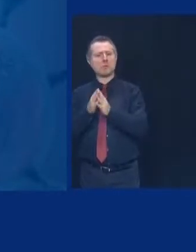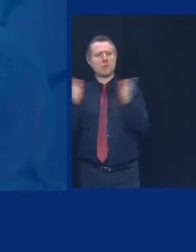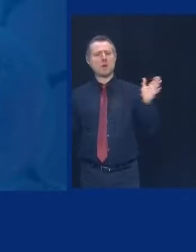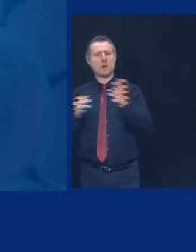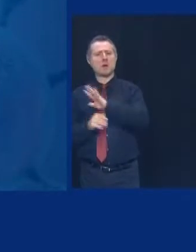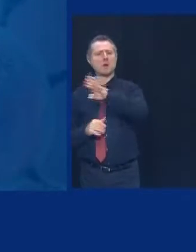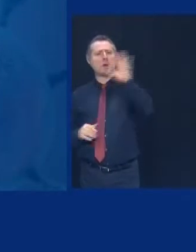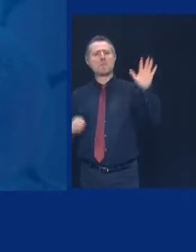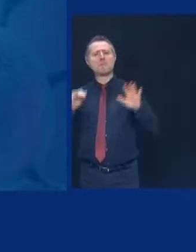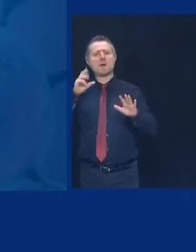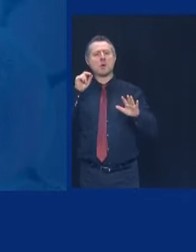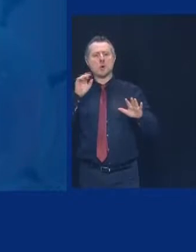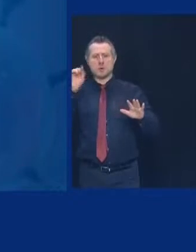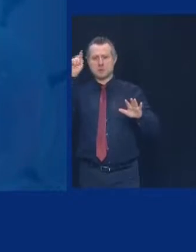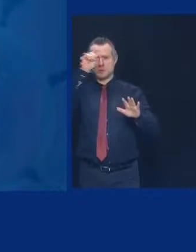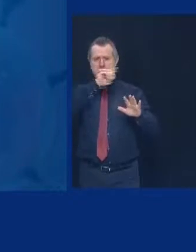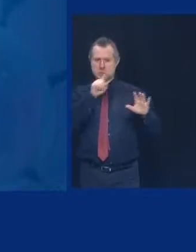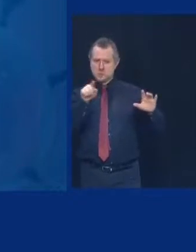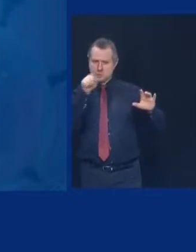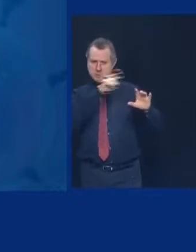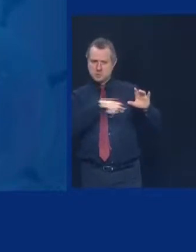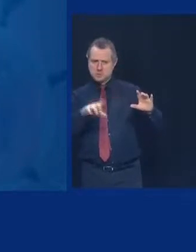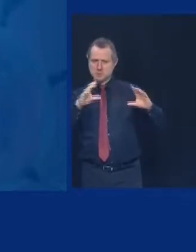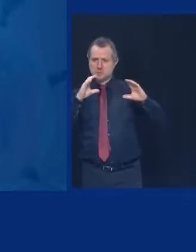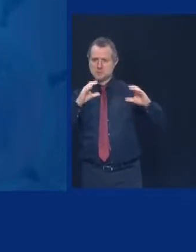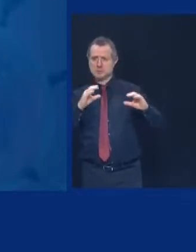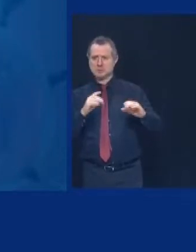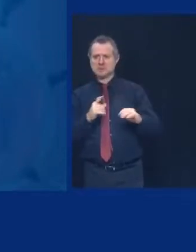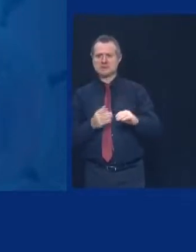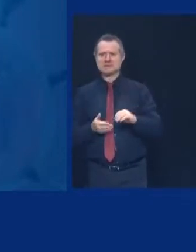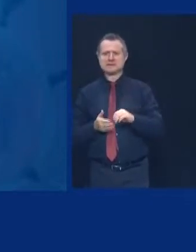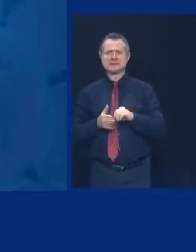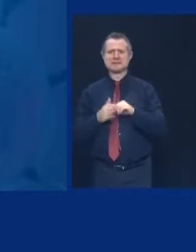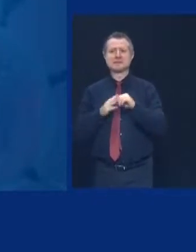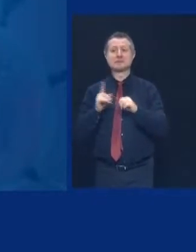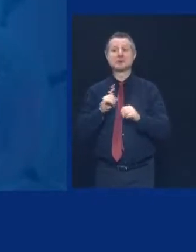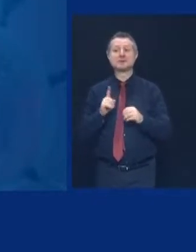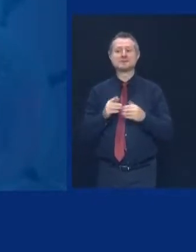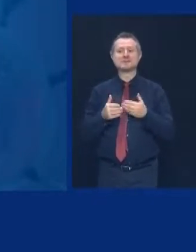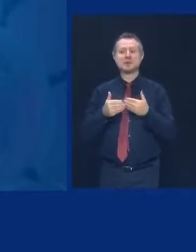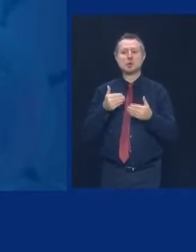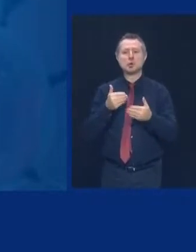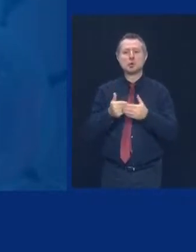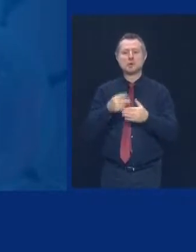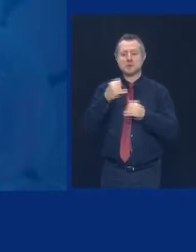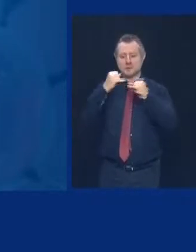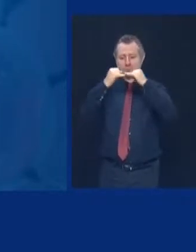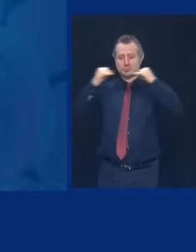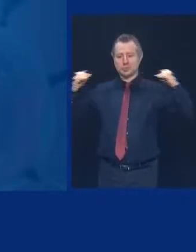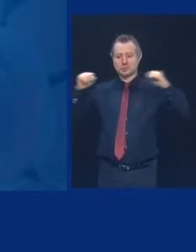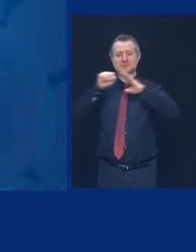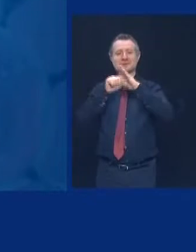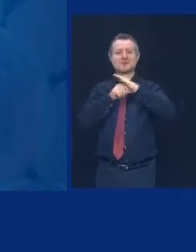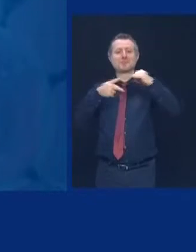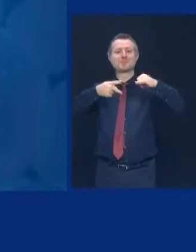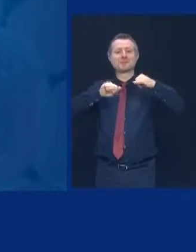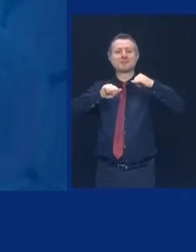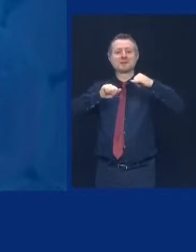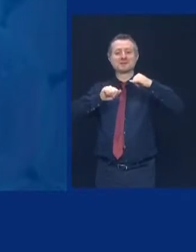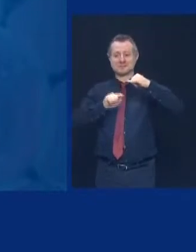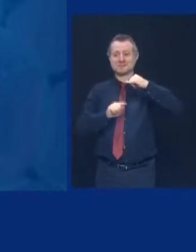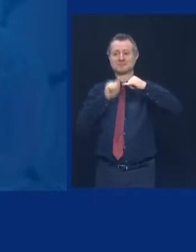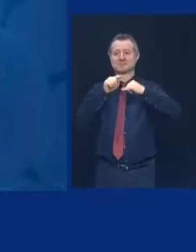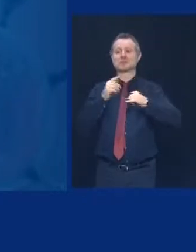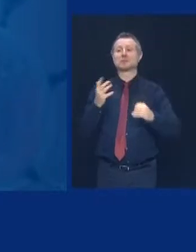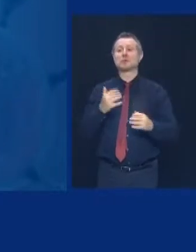microclusters. But we're seeing recent upticks in counties along the Pennsylvania border. That could be from a couple of